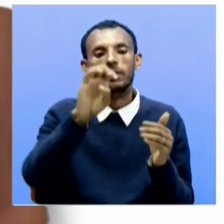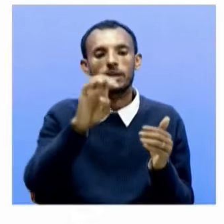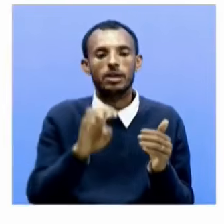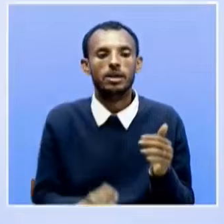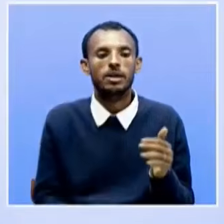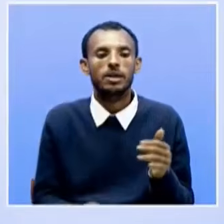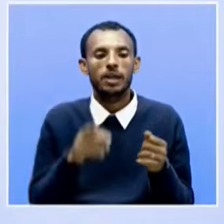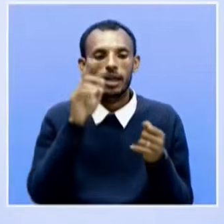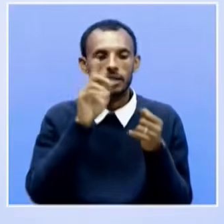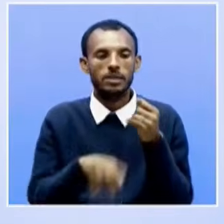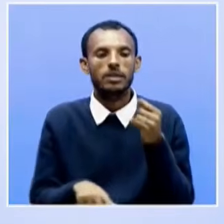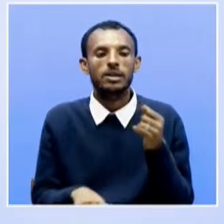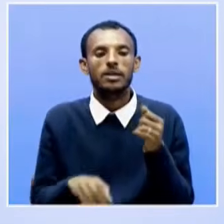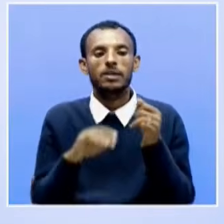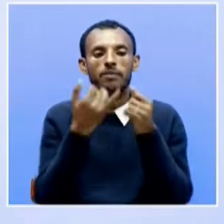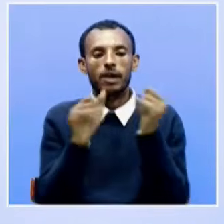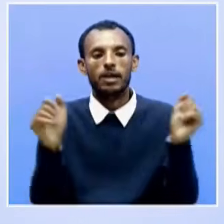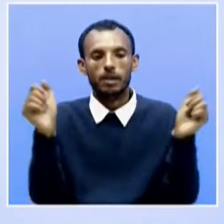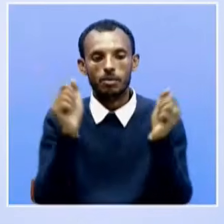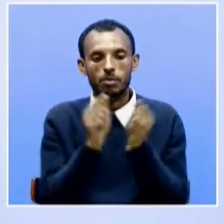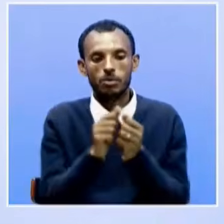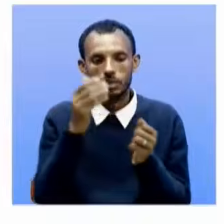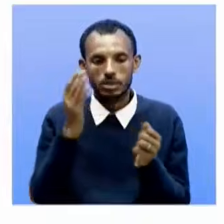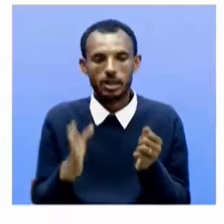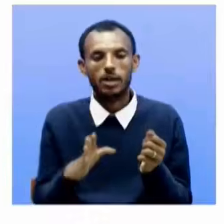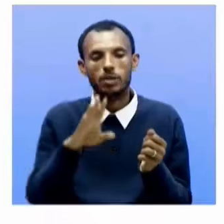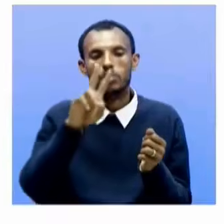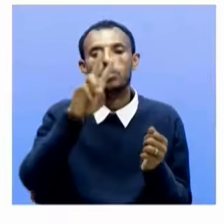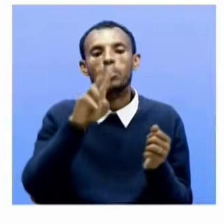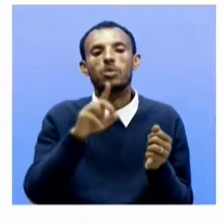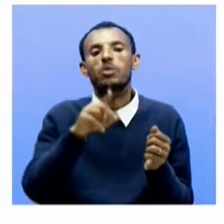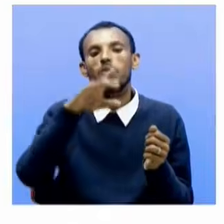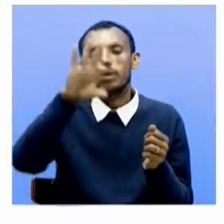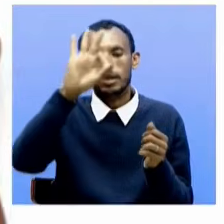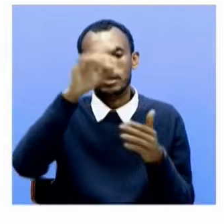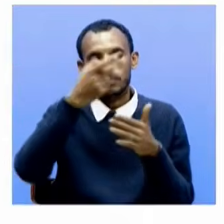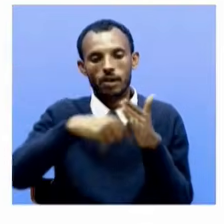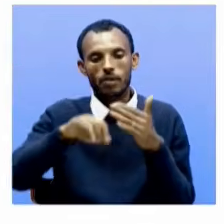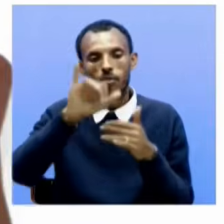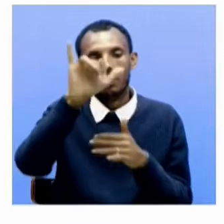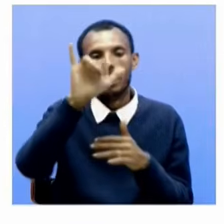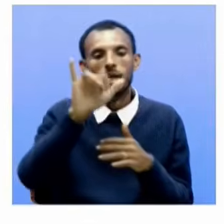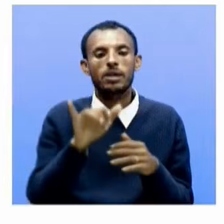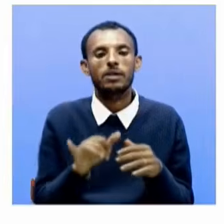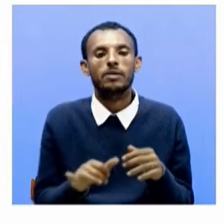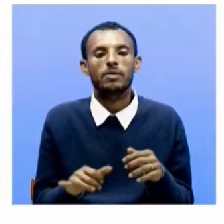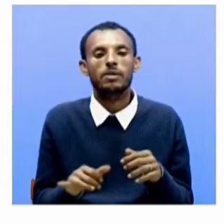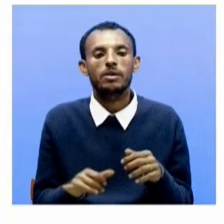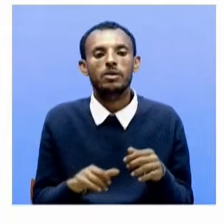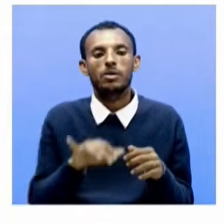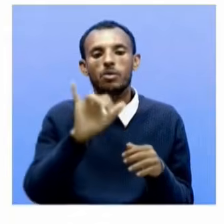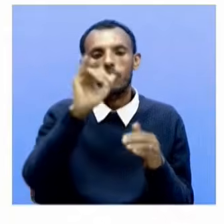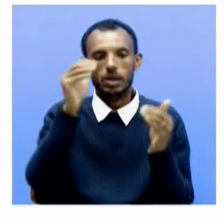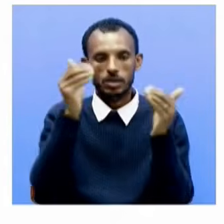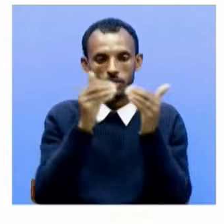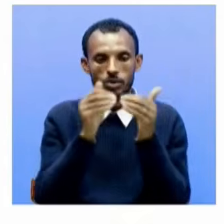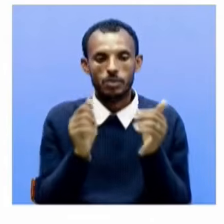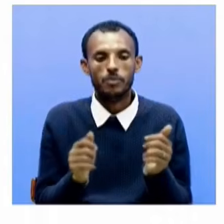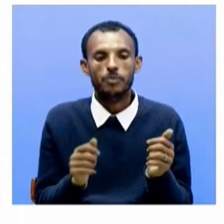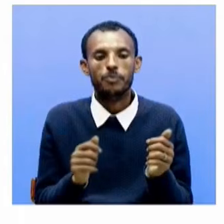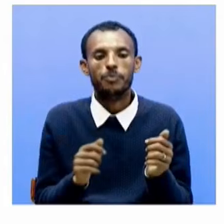And lastly, divide both sides by 2, then you will get the value of y. Okay? So y becomes